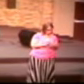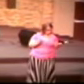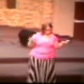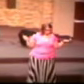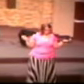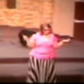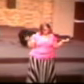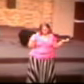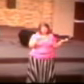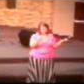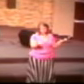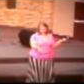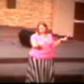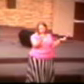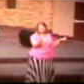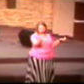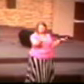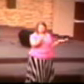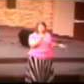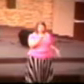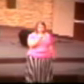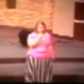he asked three to come with him.